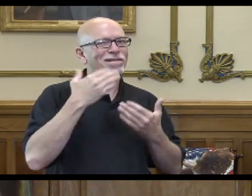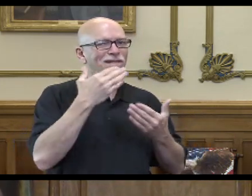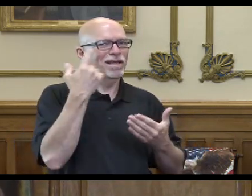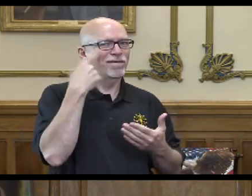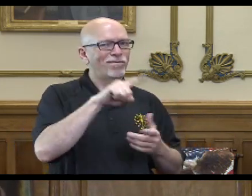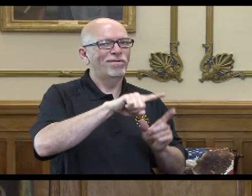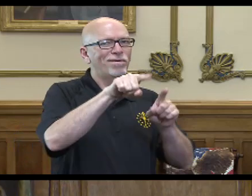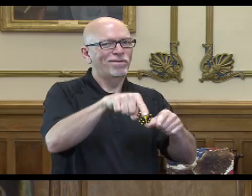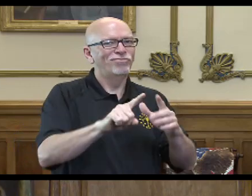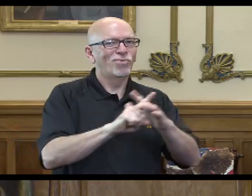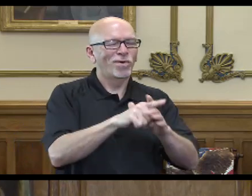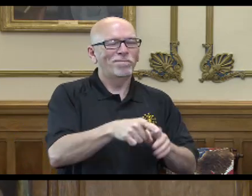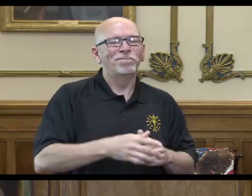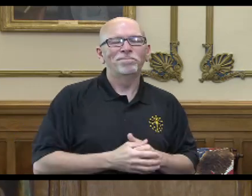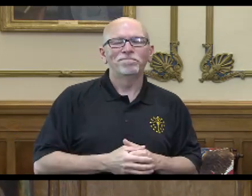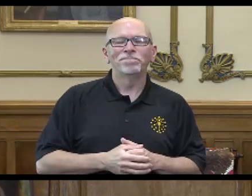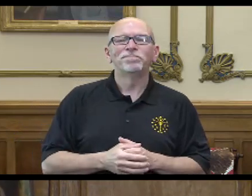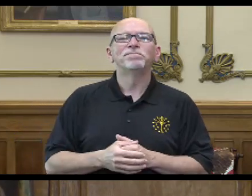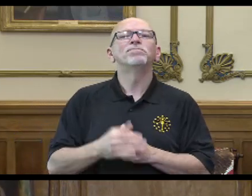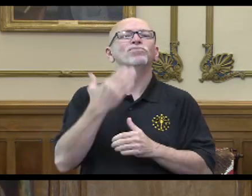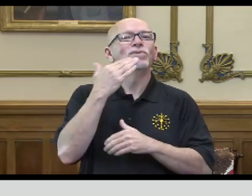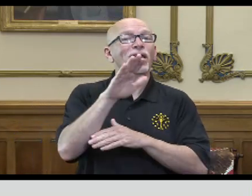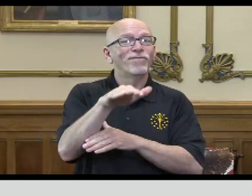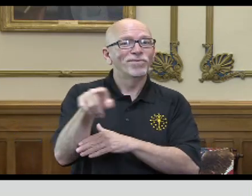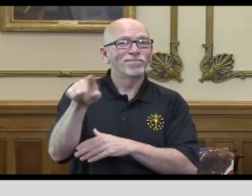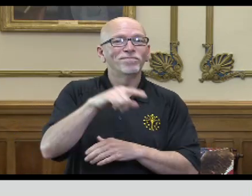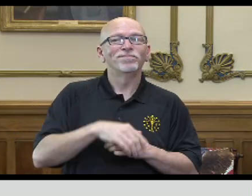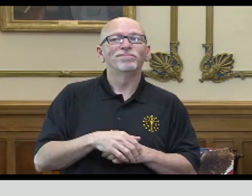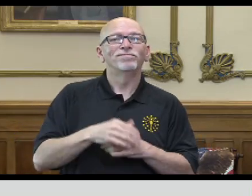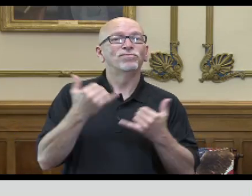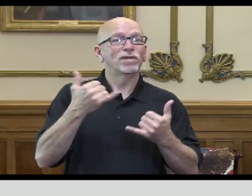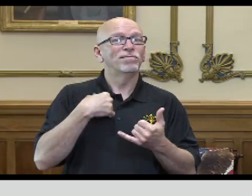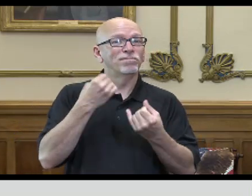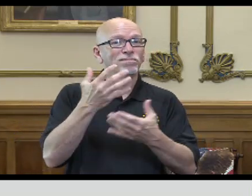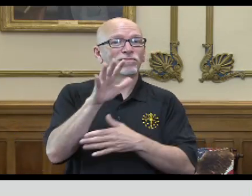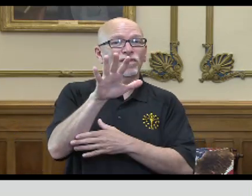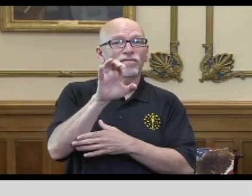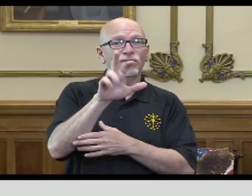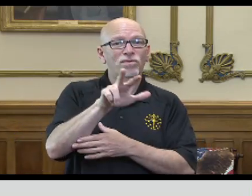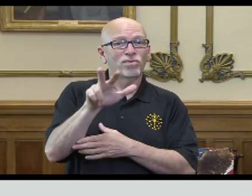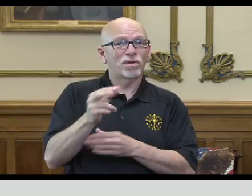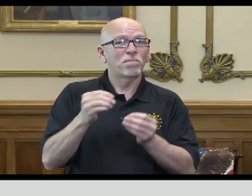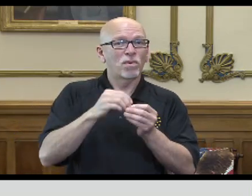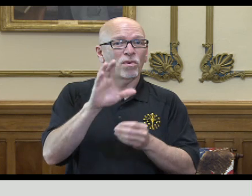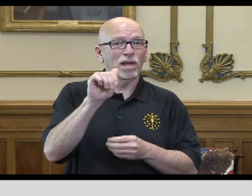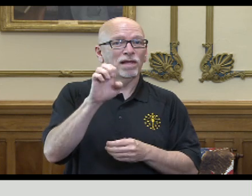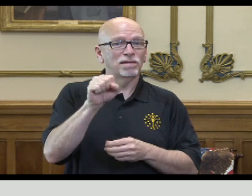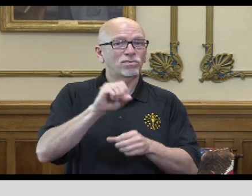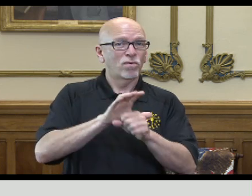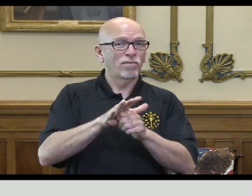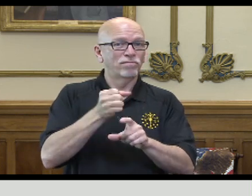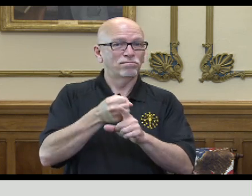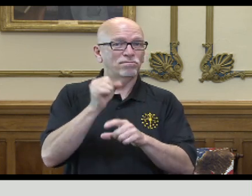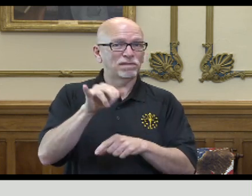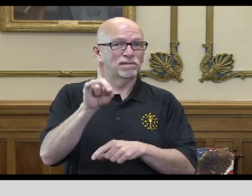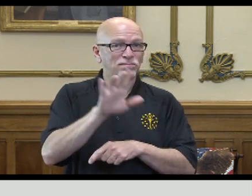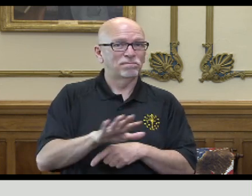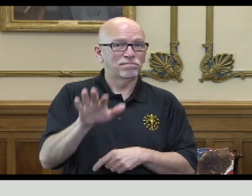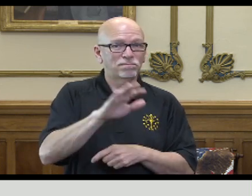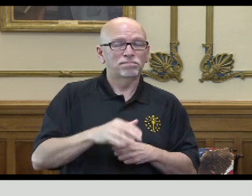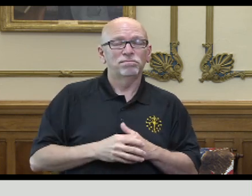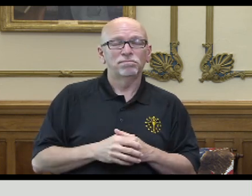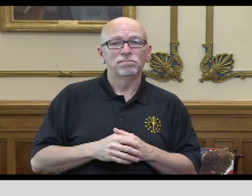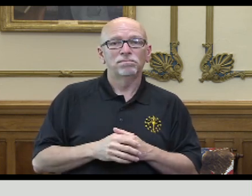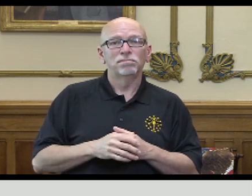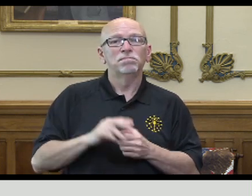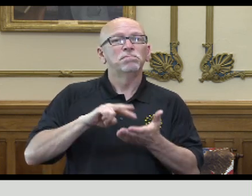that. Good afternoon, Hoosiers. Today we reported 533 additional cases of COVID-19 across the state of